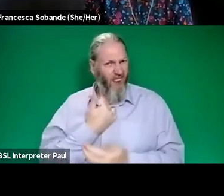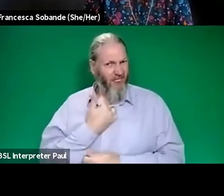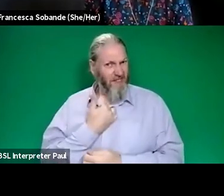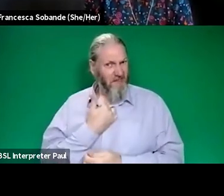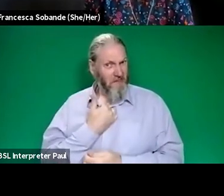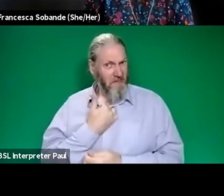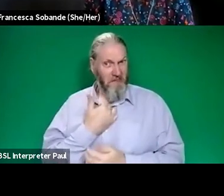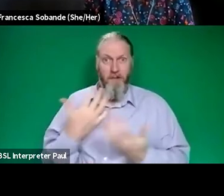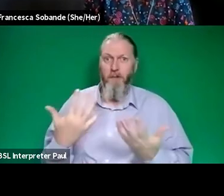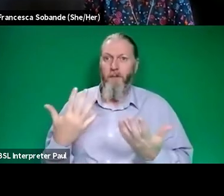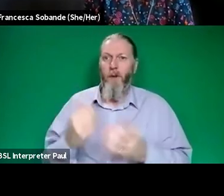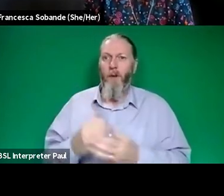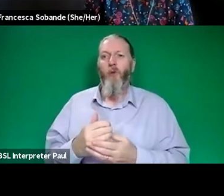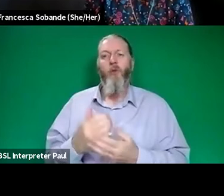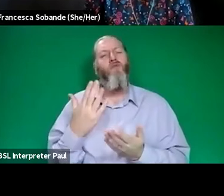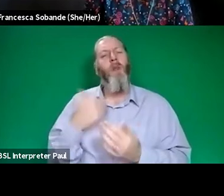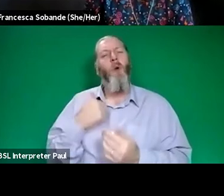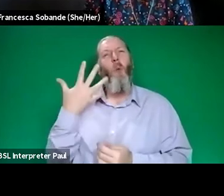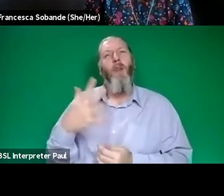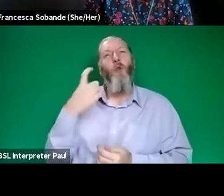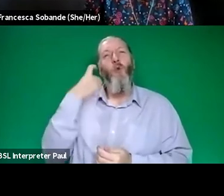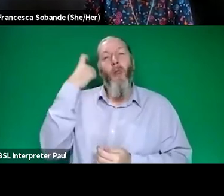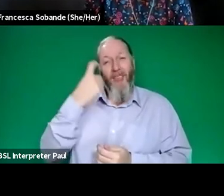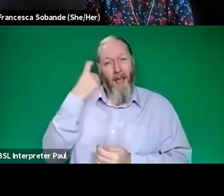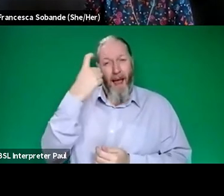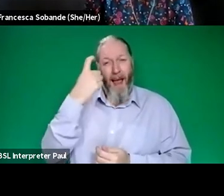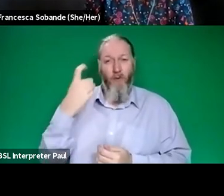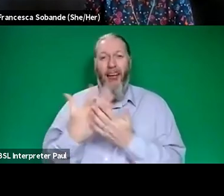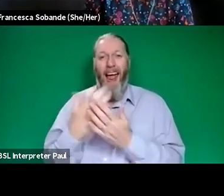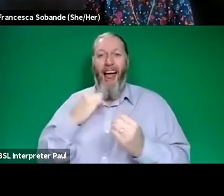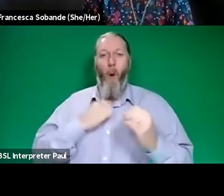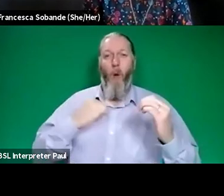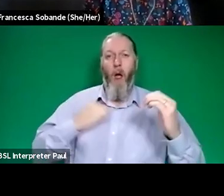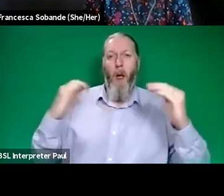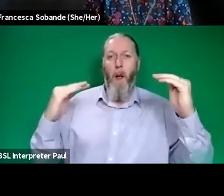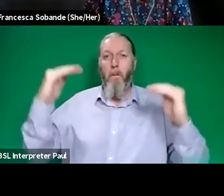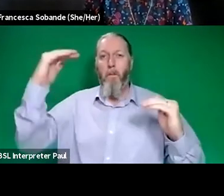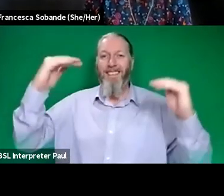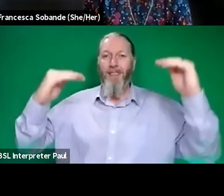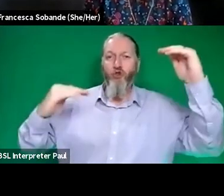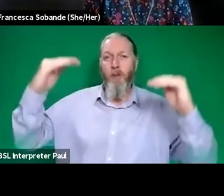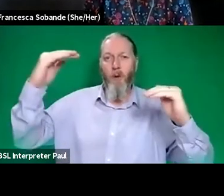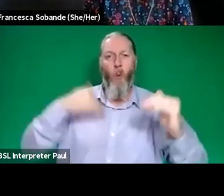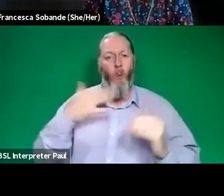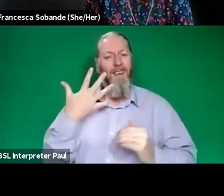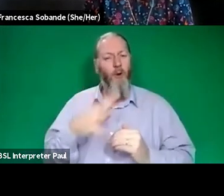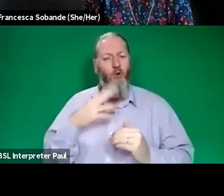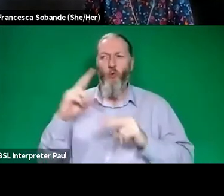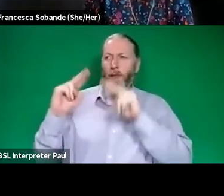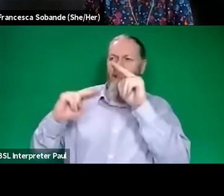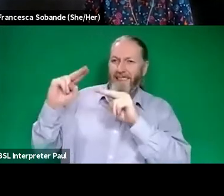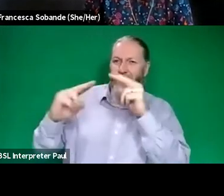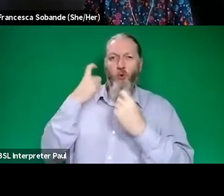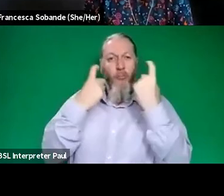assessing our positionality, very, very useful, but I don't think that they are enough. So it's